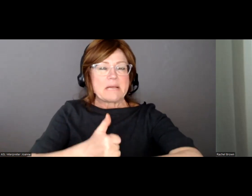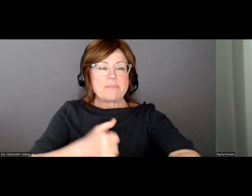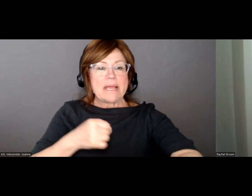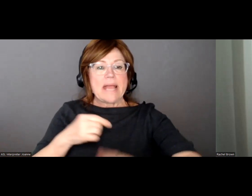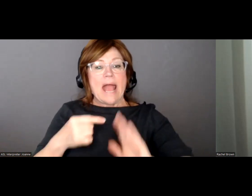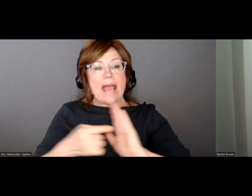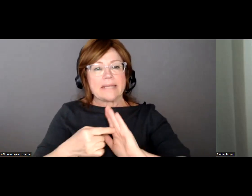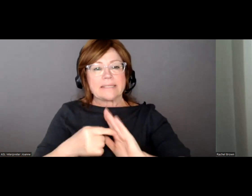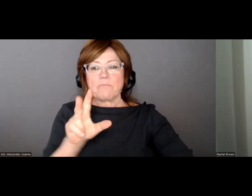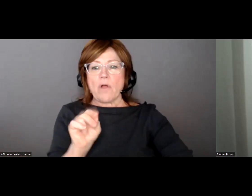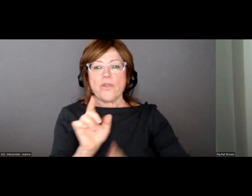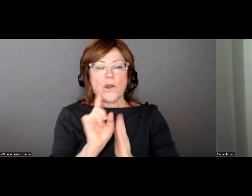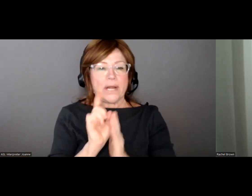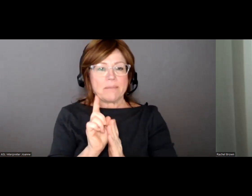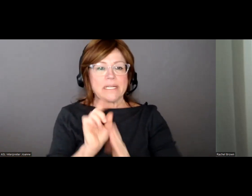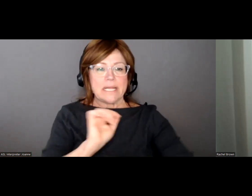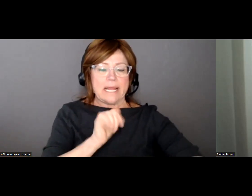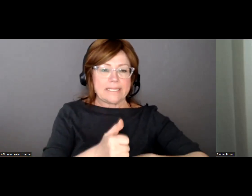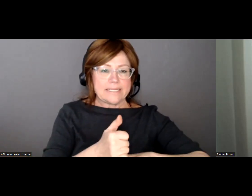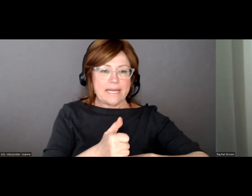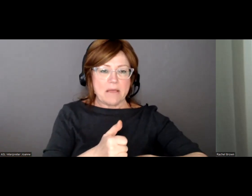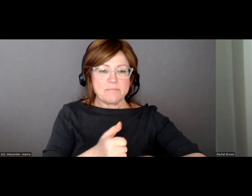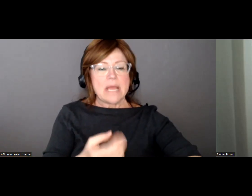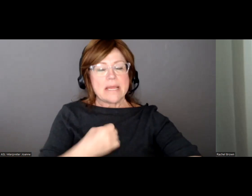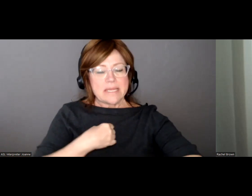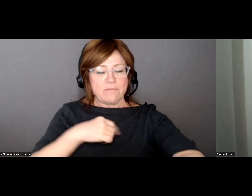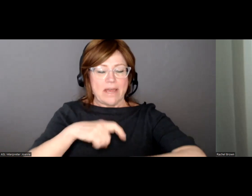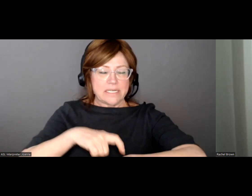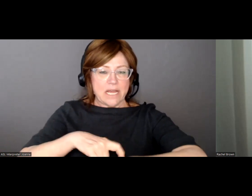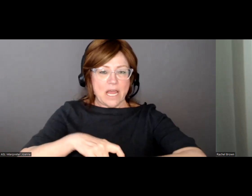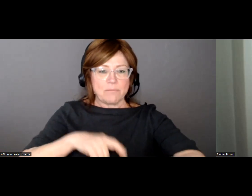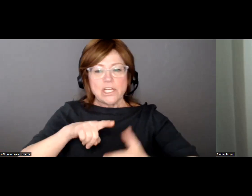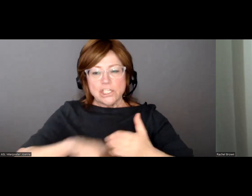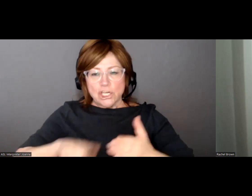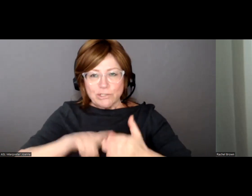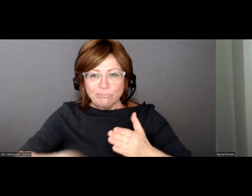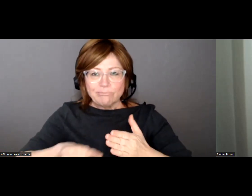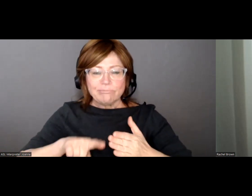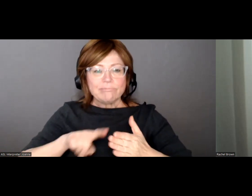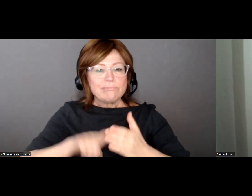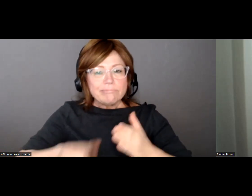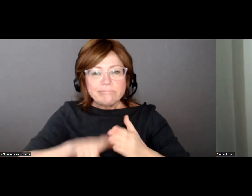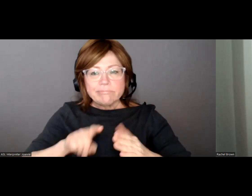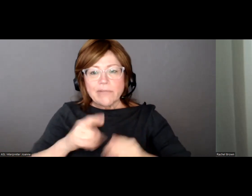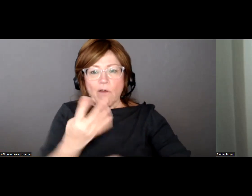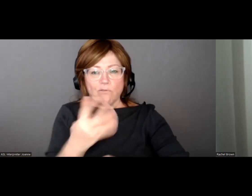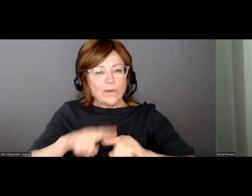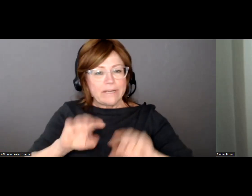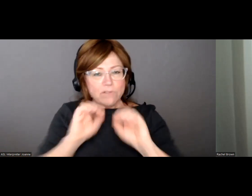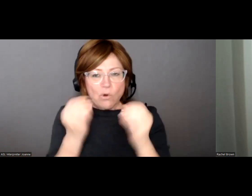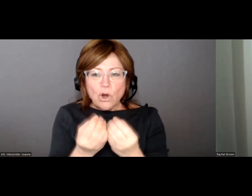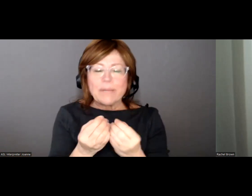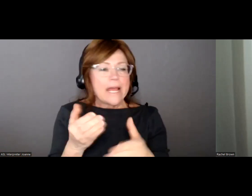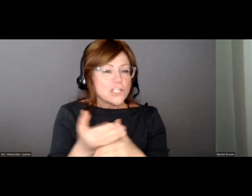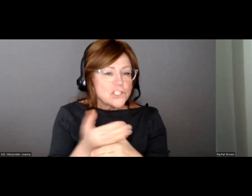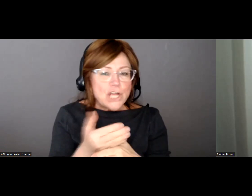go share, go look at 4 organizations I know, share something, like something, or comment on something, and,